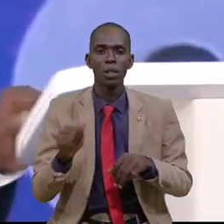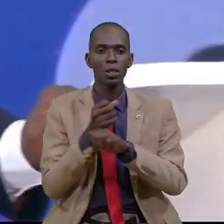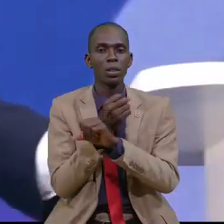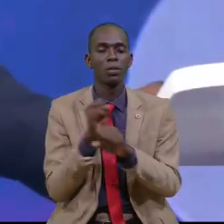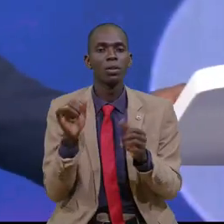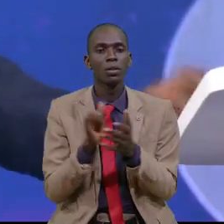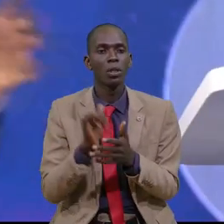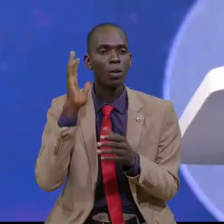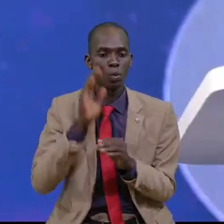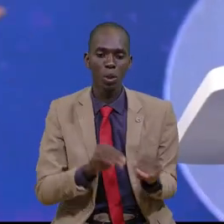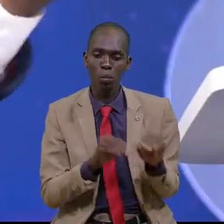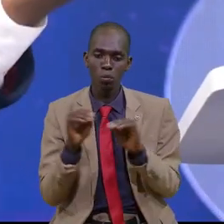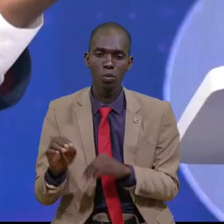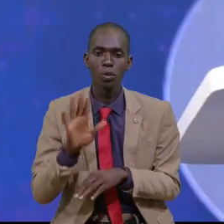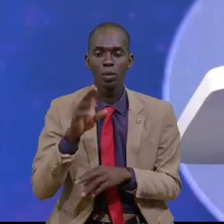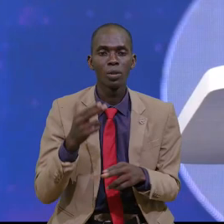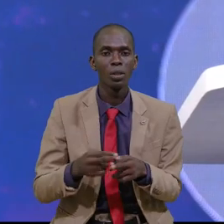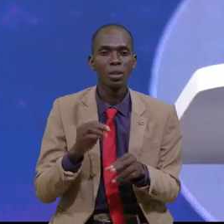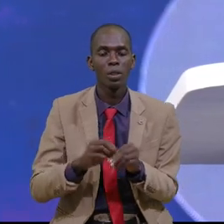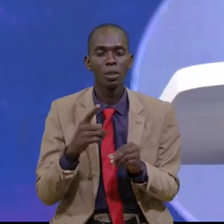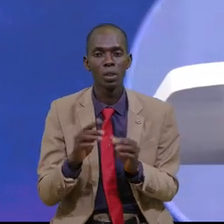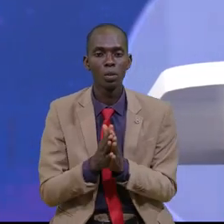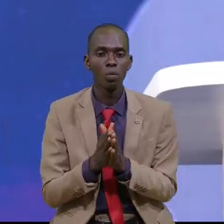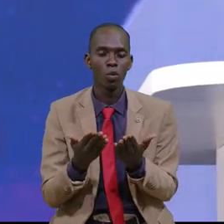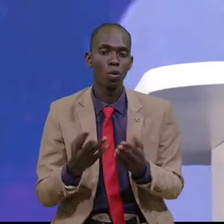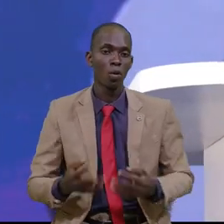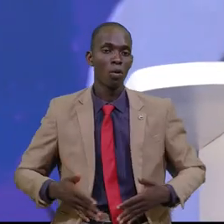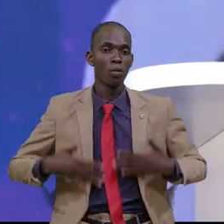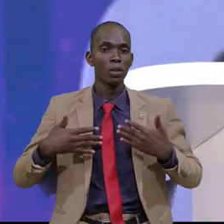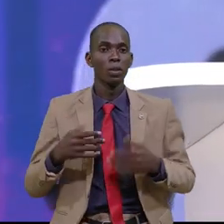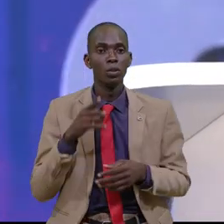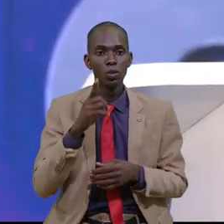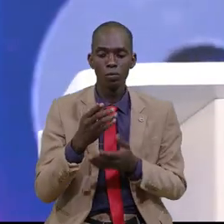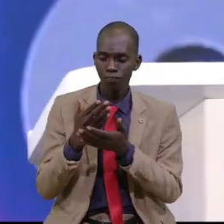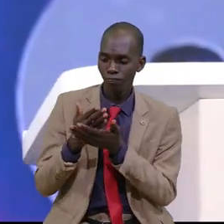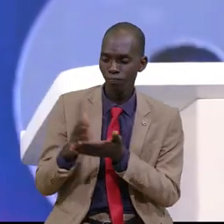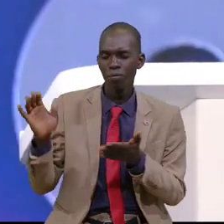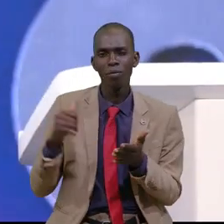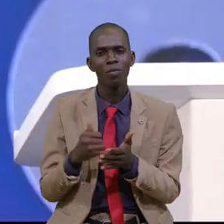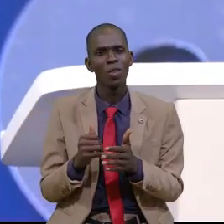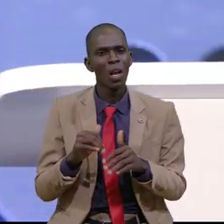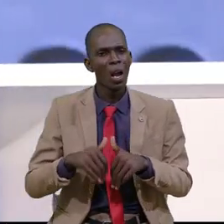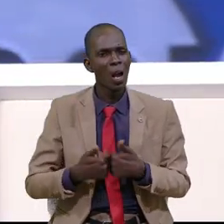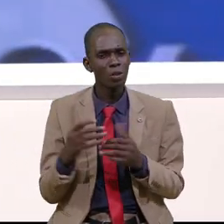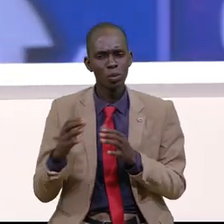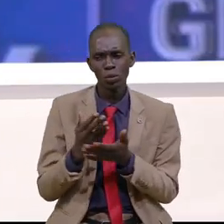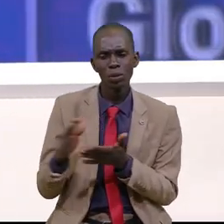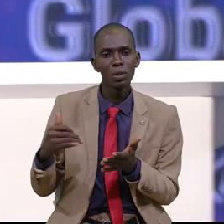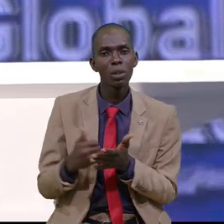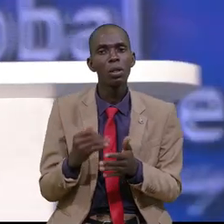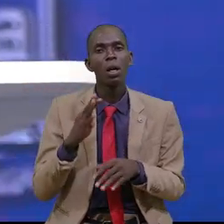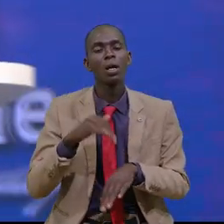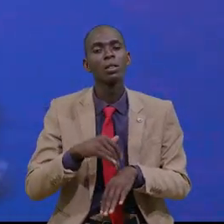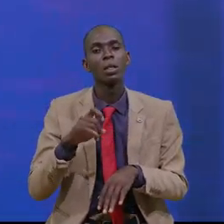put your name in the book of life. You neglect. How do you neglect? At the time of prayer, I need